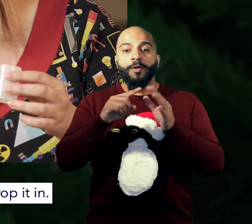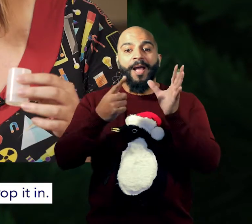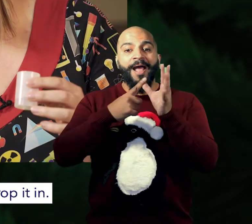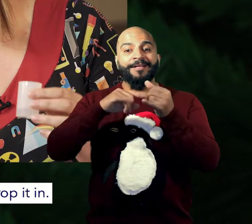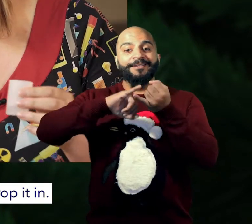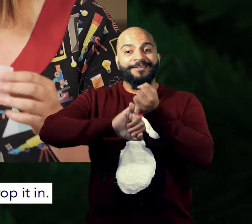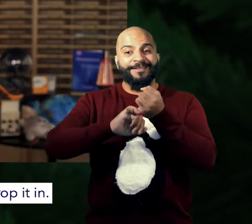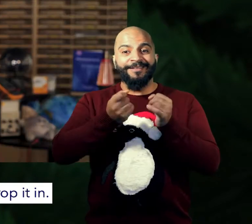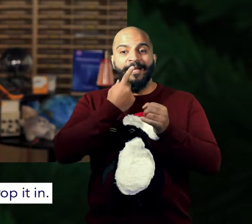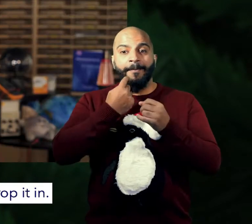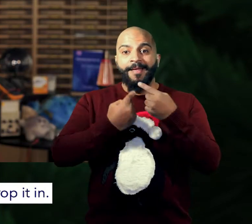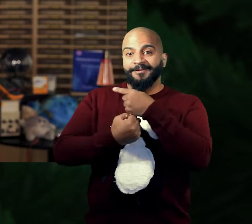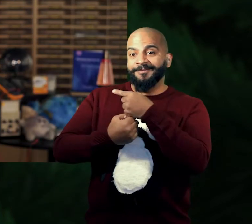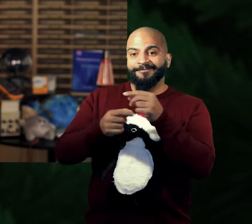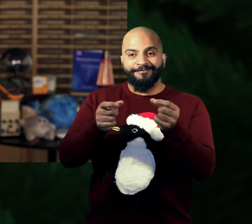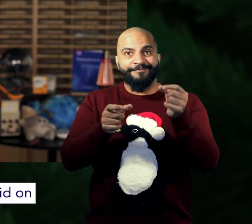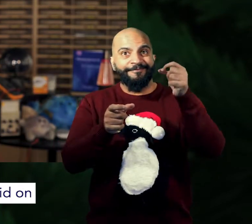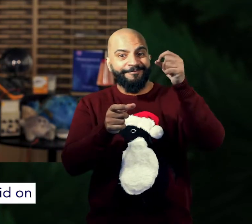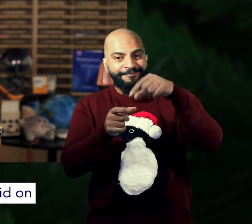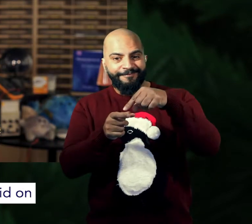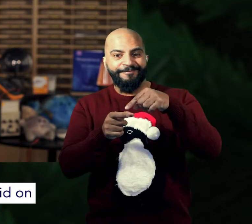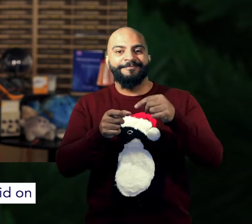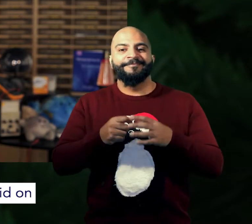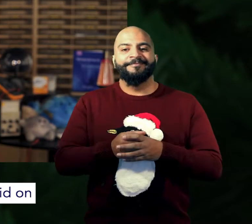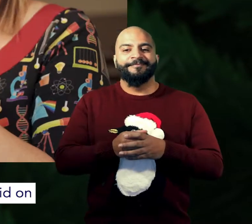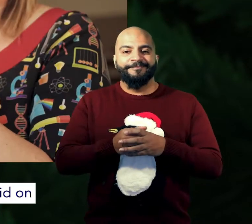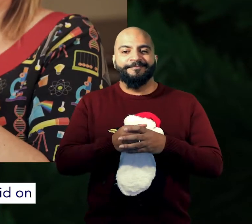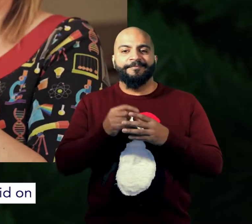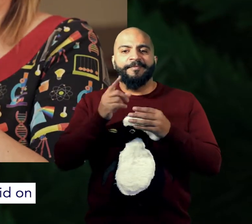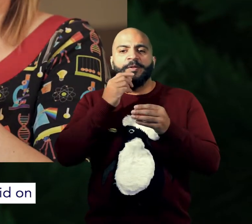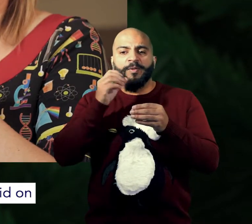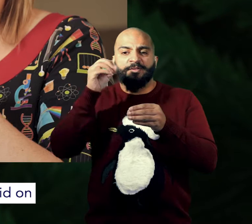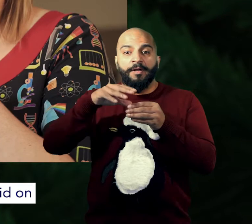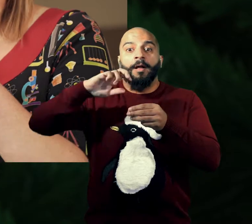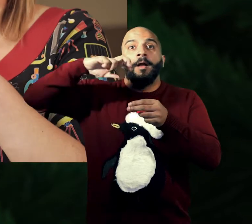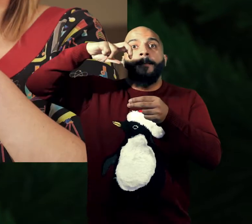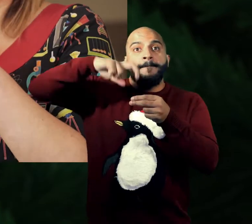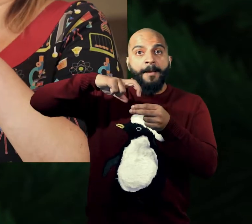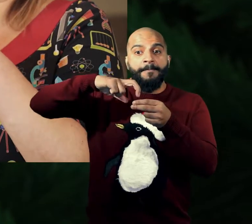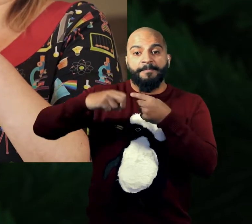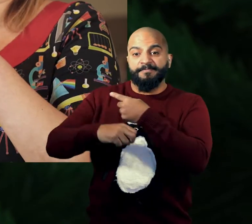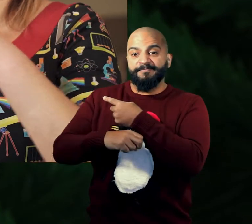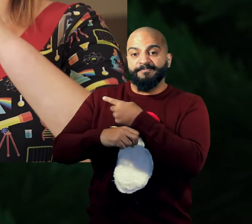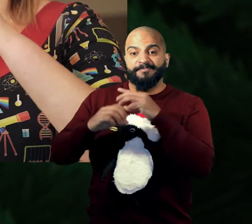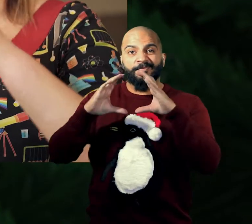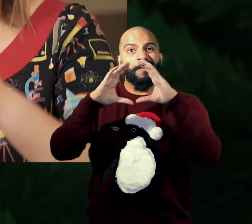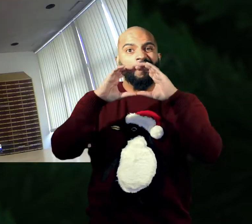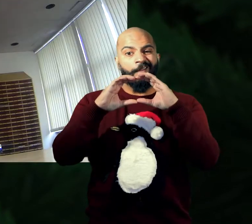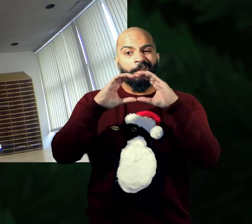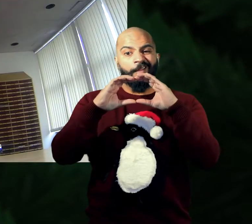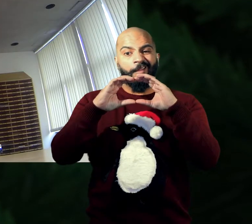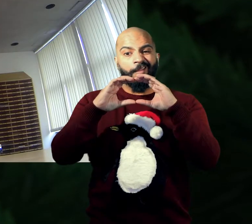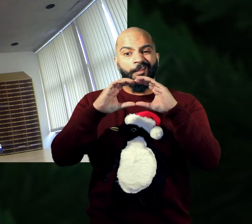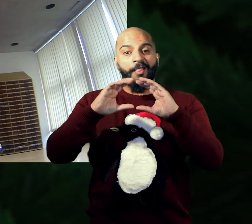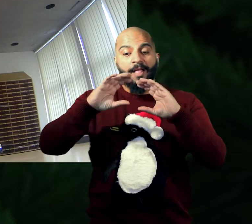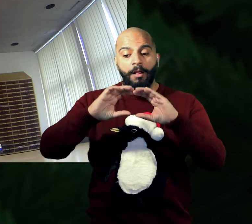Alka Seltzer tablet and I drop it in. Without too much dilly-dallying, I put the lid on, I turn it upside down,